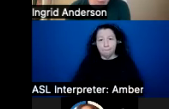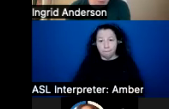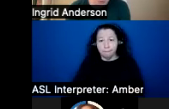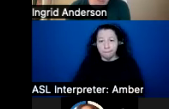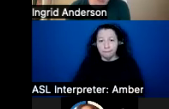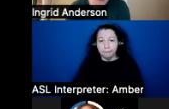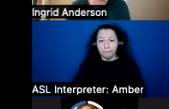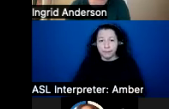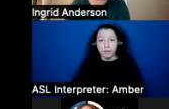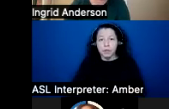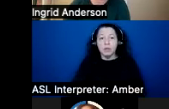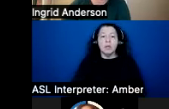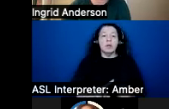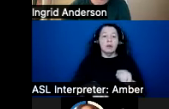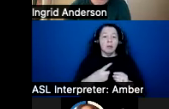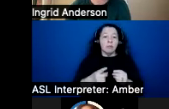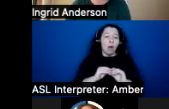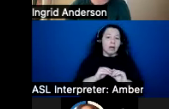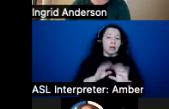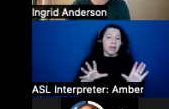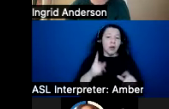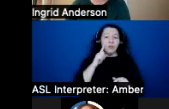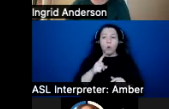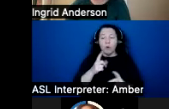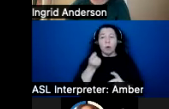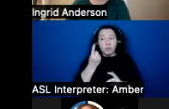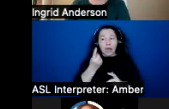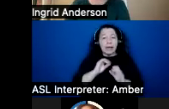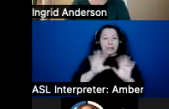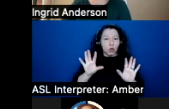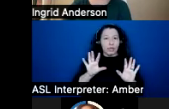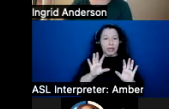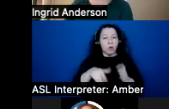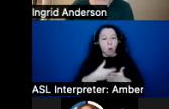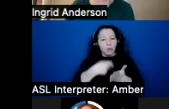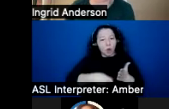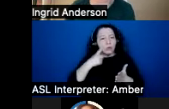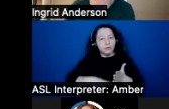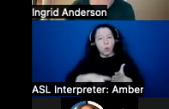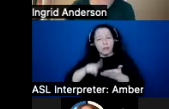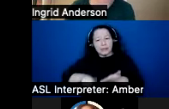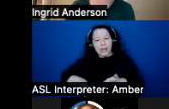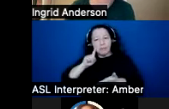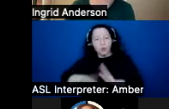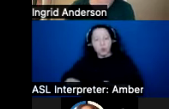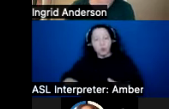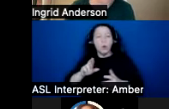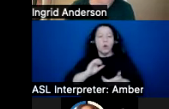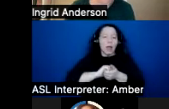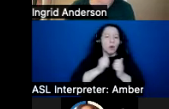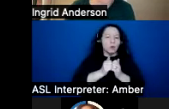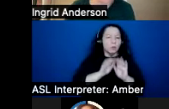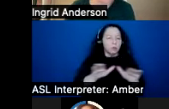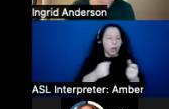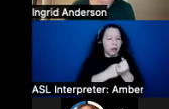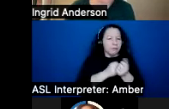about being clear on the costs of the exams for children, or perhaps your collaboration with a child